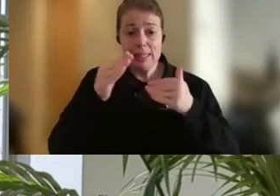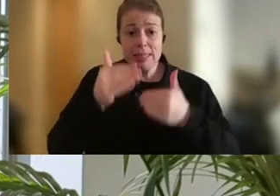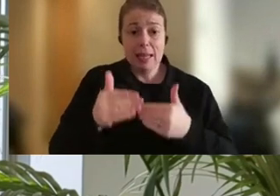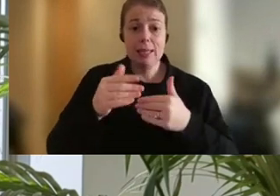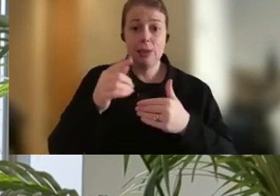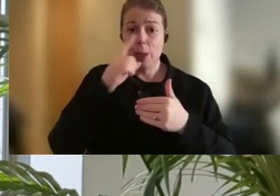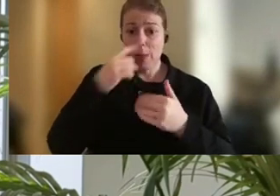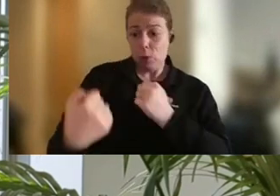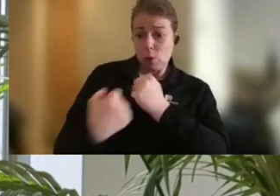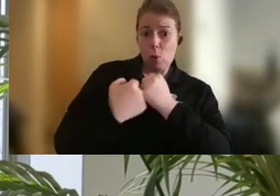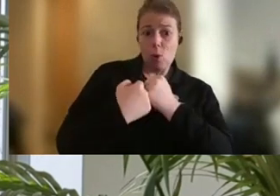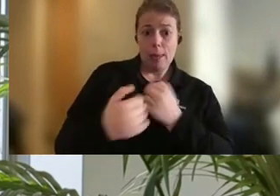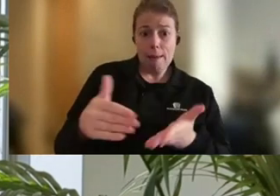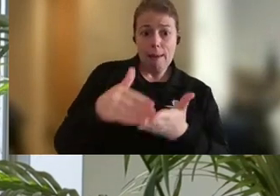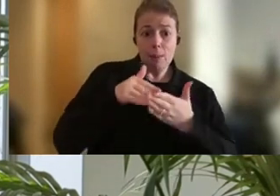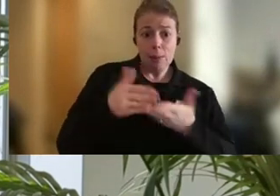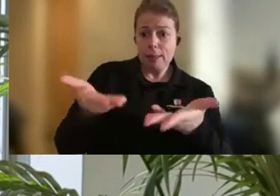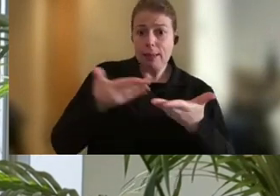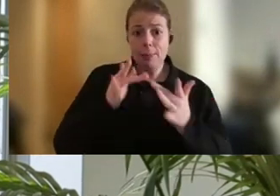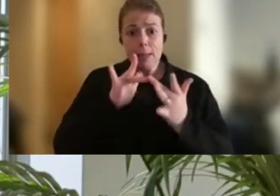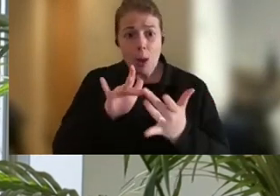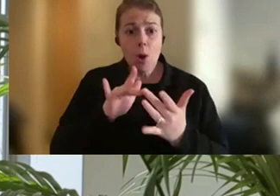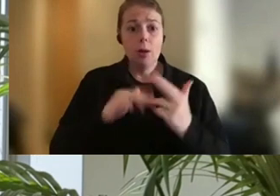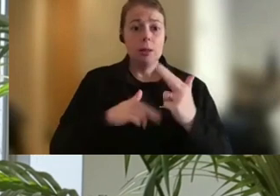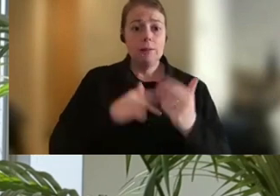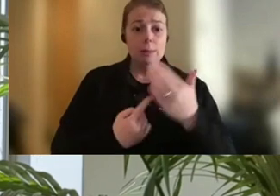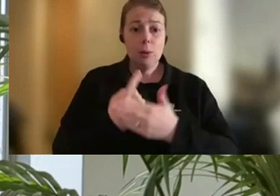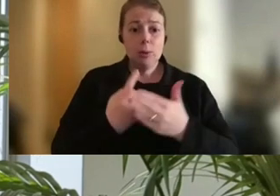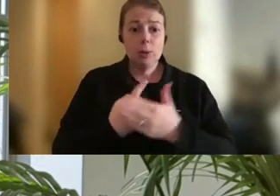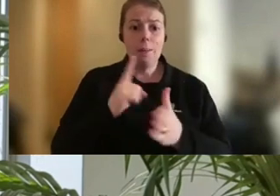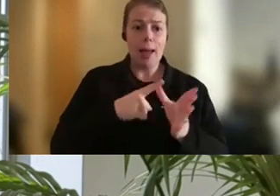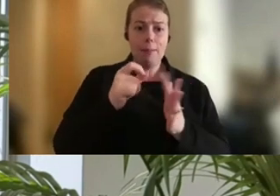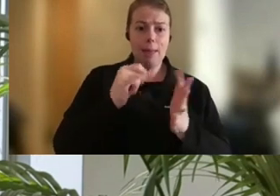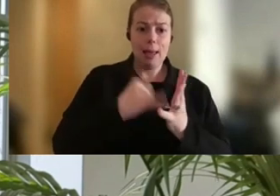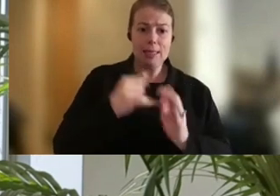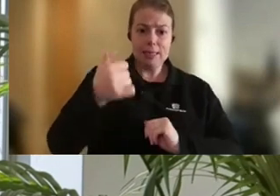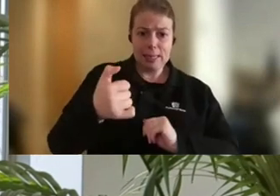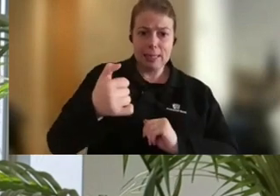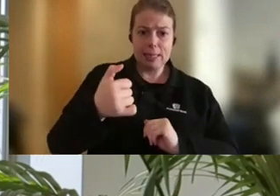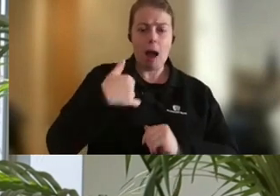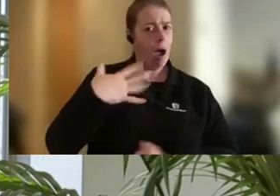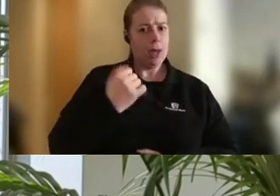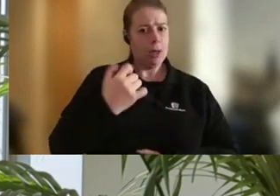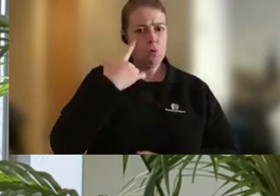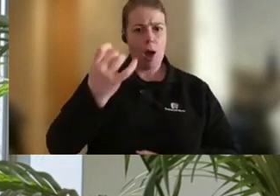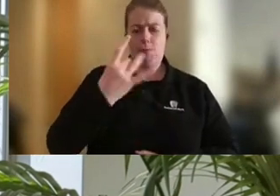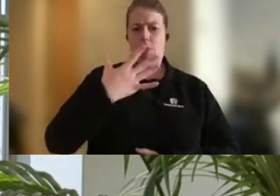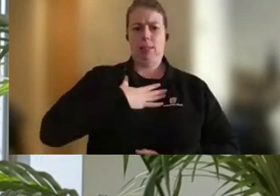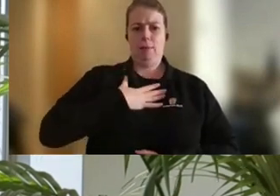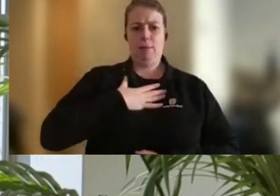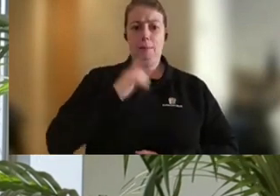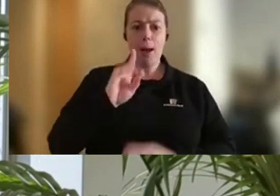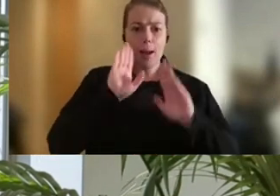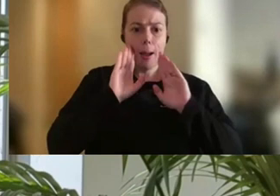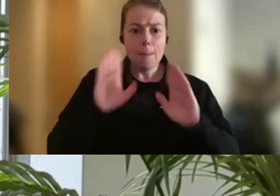gave me like the network and development opportunities. But with an APS-6, it's something I have to find on my own. But it's really amazing and